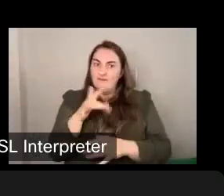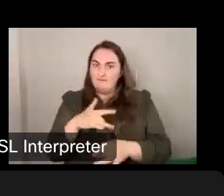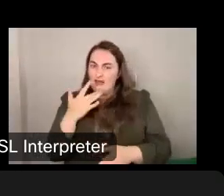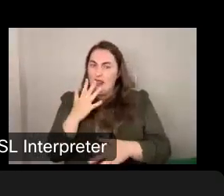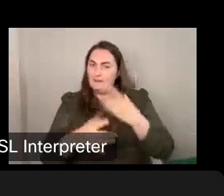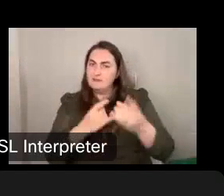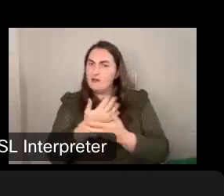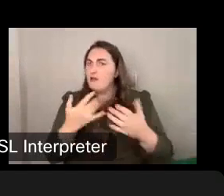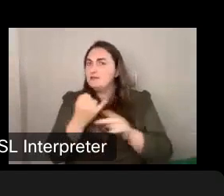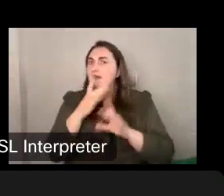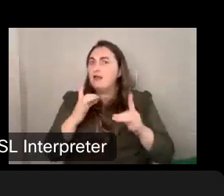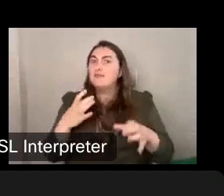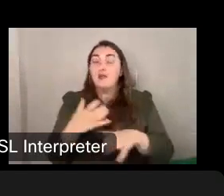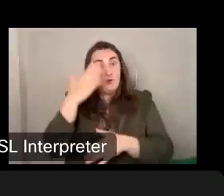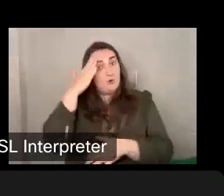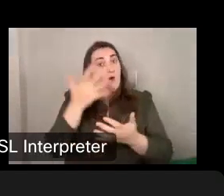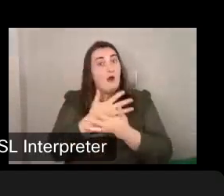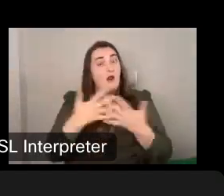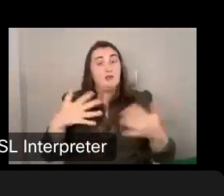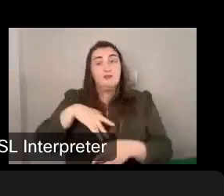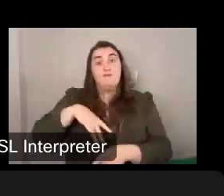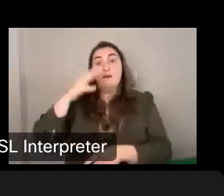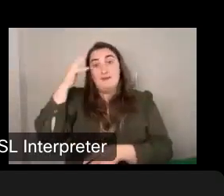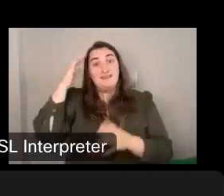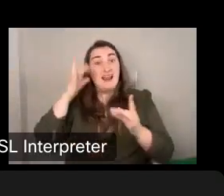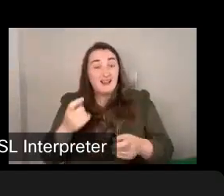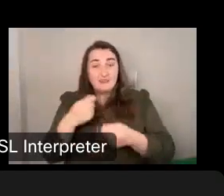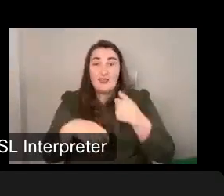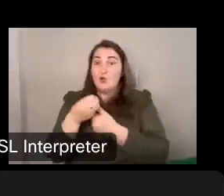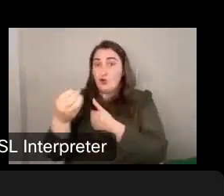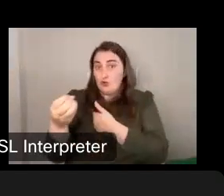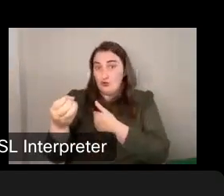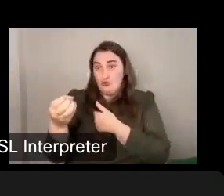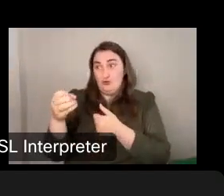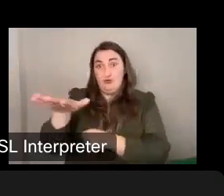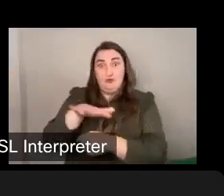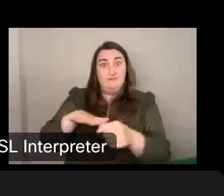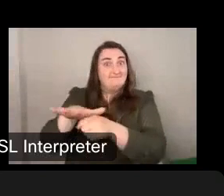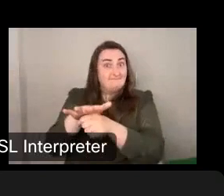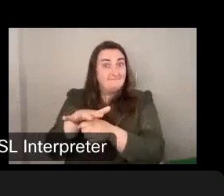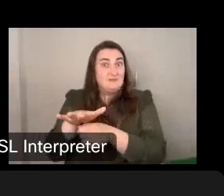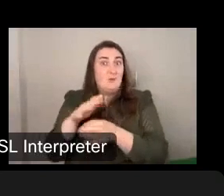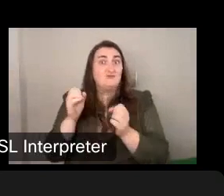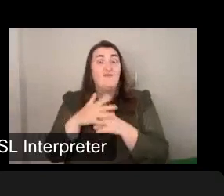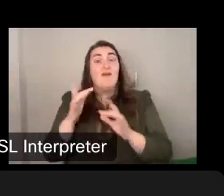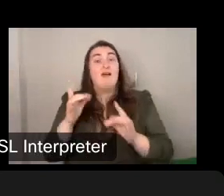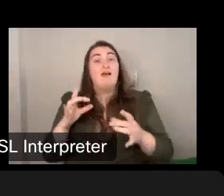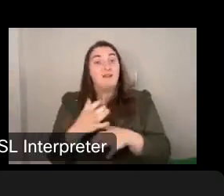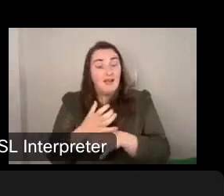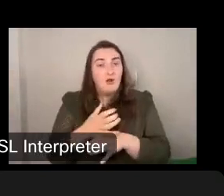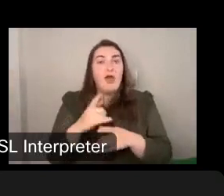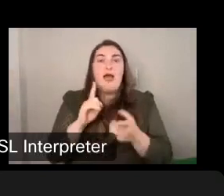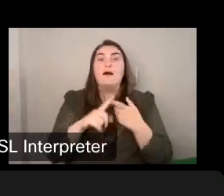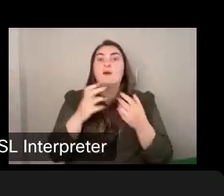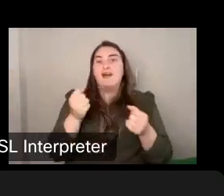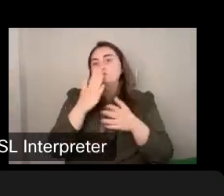We know that there's a higher rate of mental ill health than other professionals in healthcare, And sadly, there is research and evidence